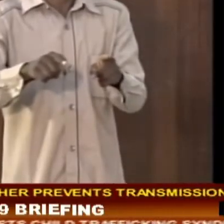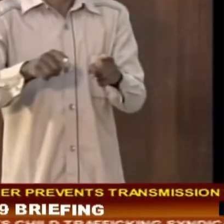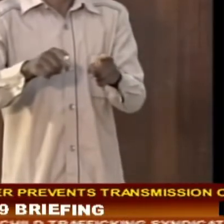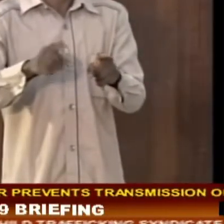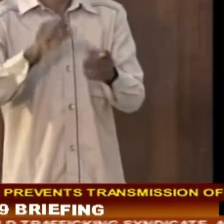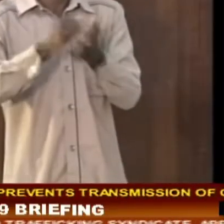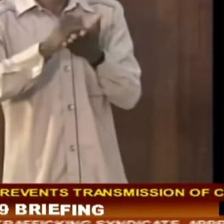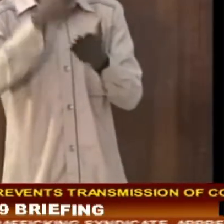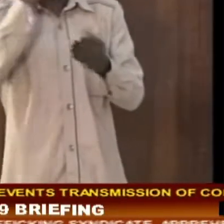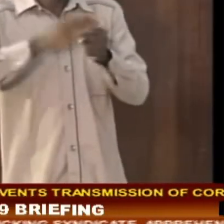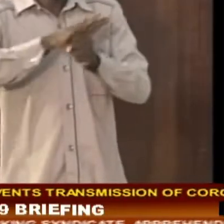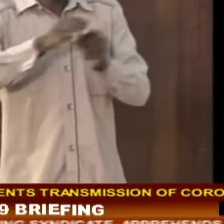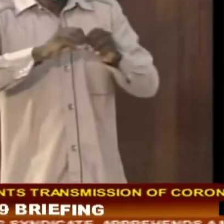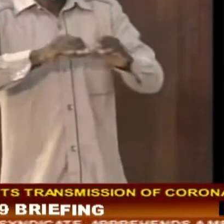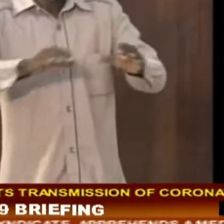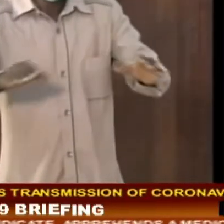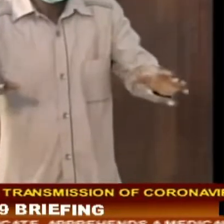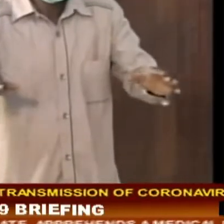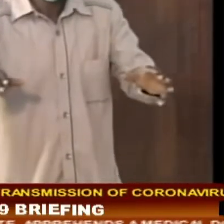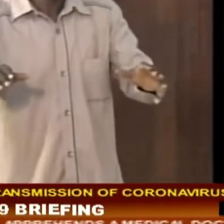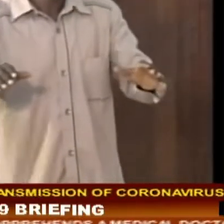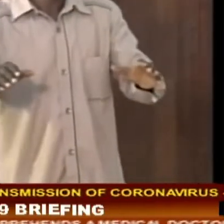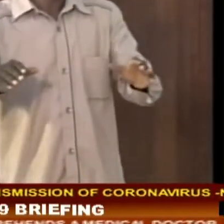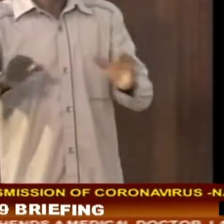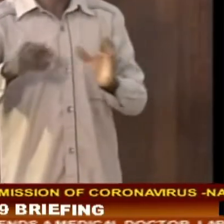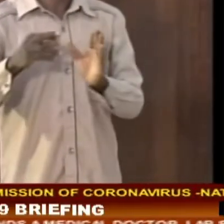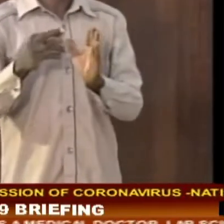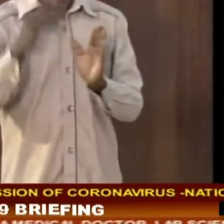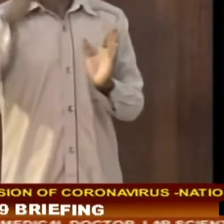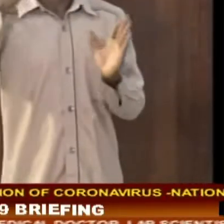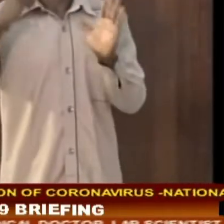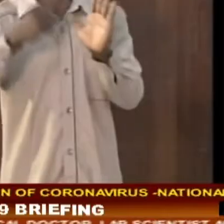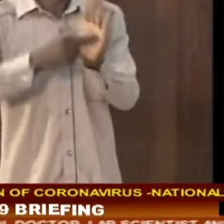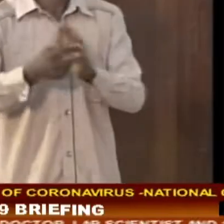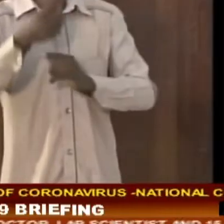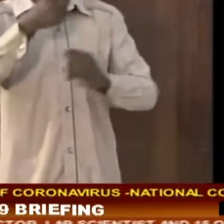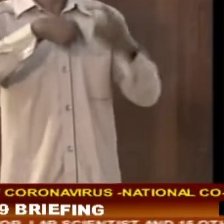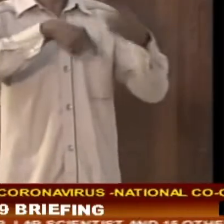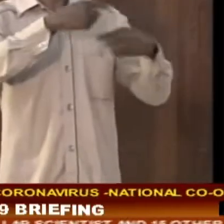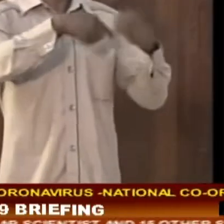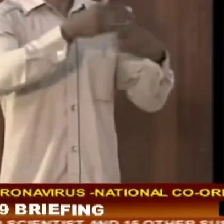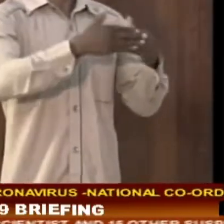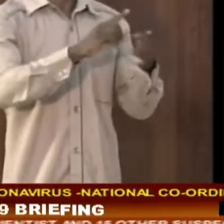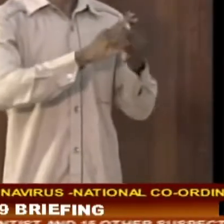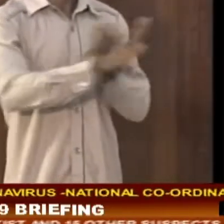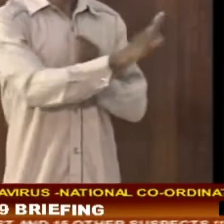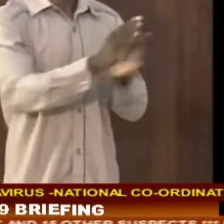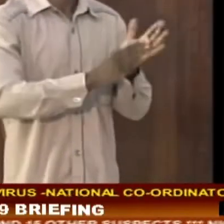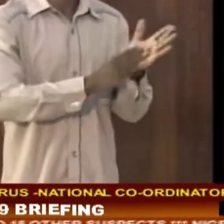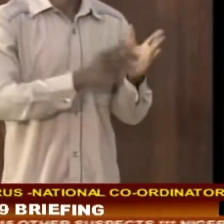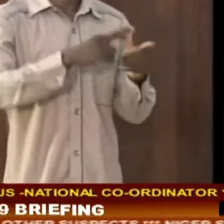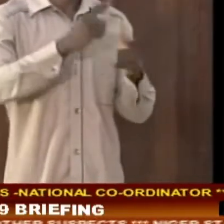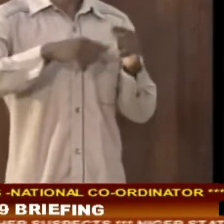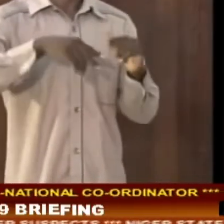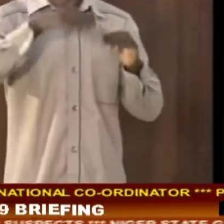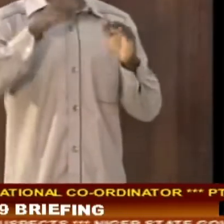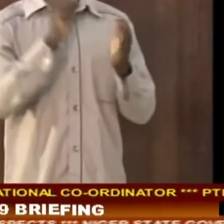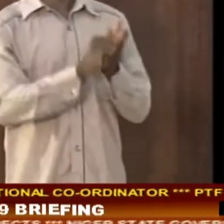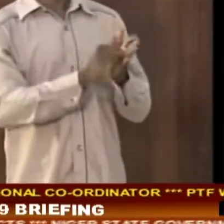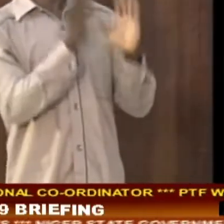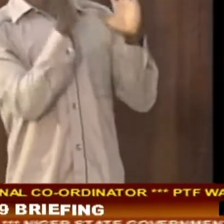covid-19 at least making reference taking them back to those school instead of allowing this school to just